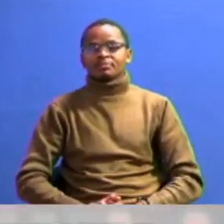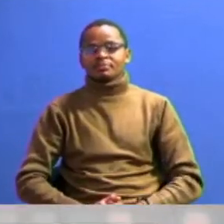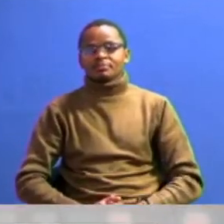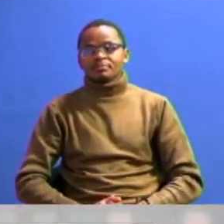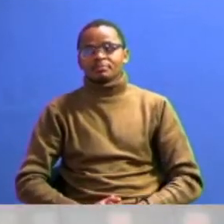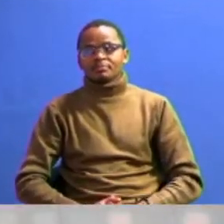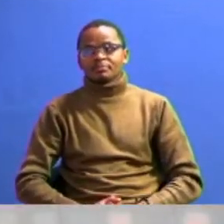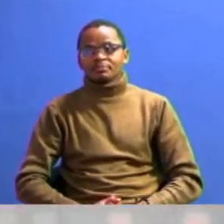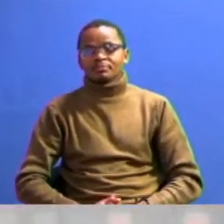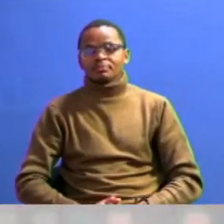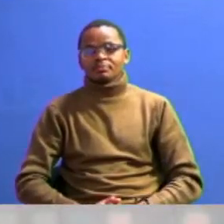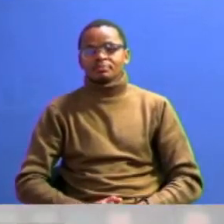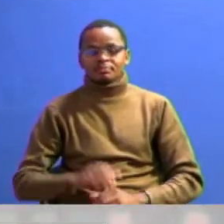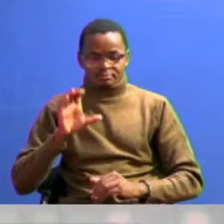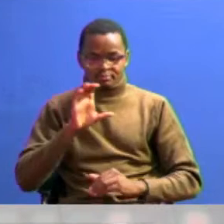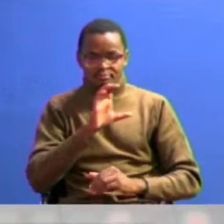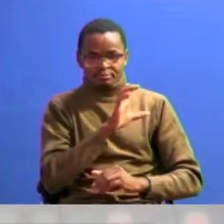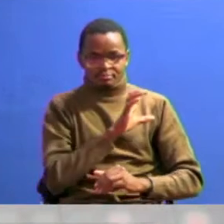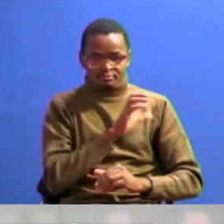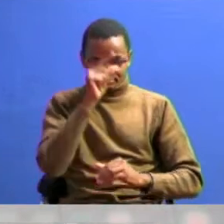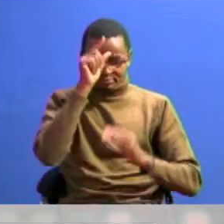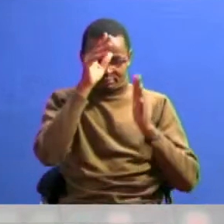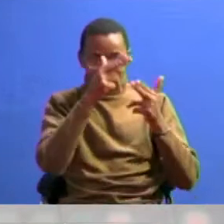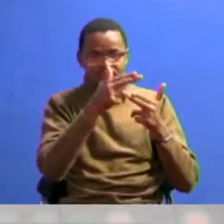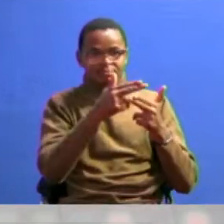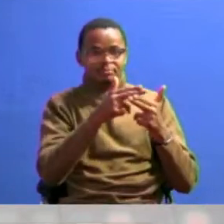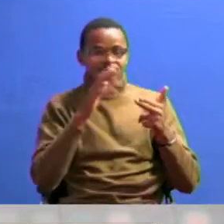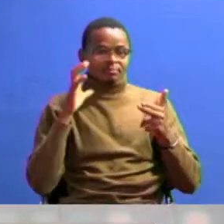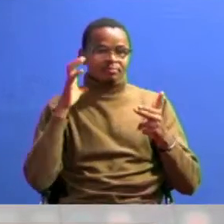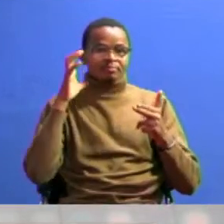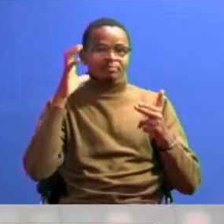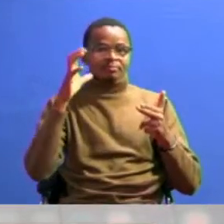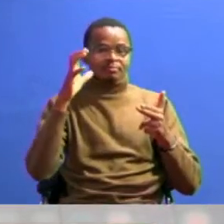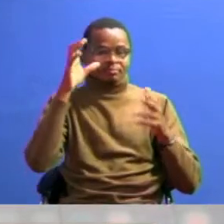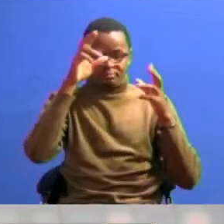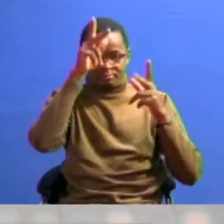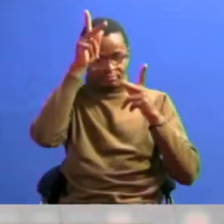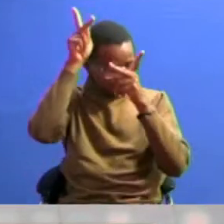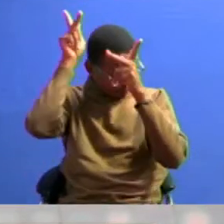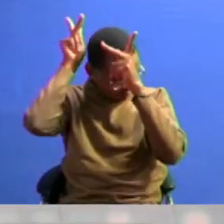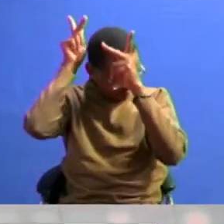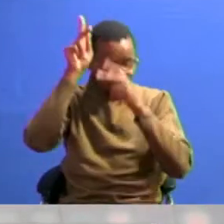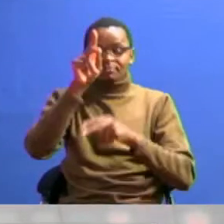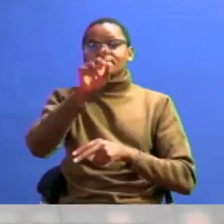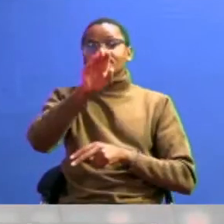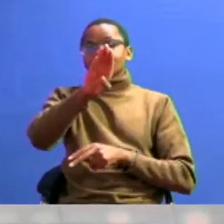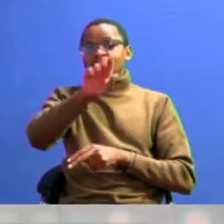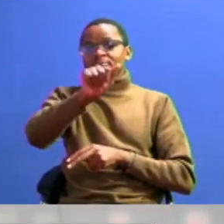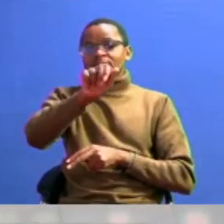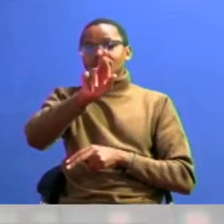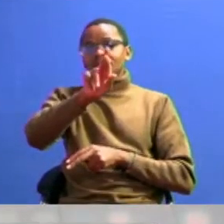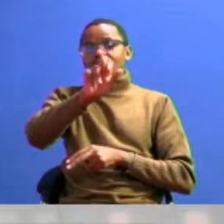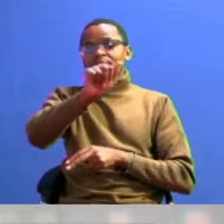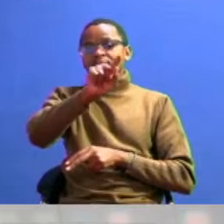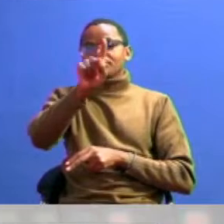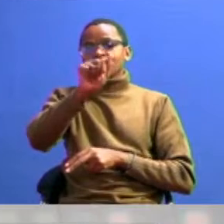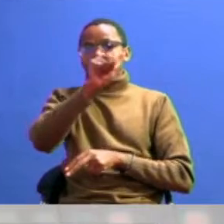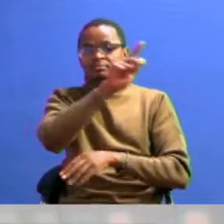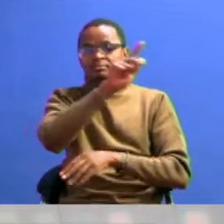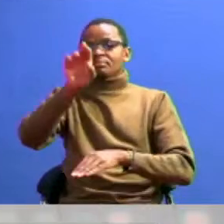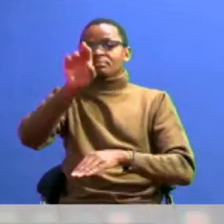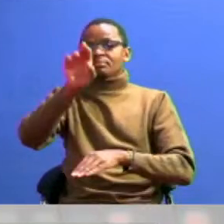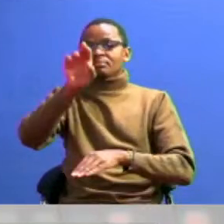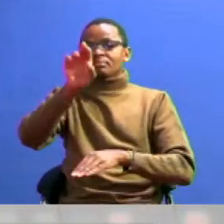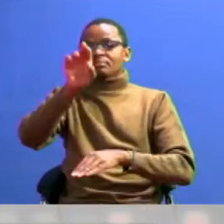In other news, the Council of Governors, led by its chairperson, Kakamega Governor Ferdinand Barasa and Kirinyaga Governor